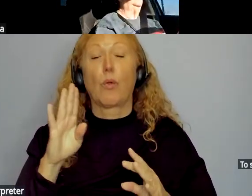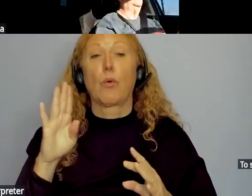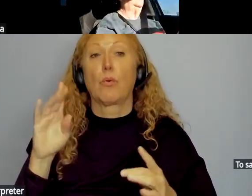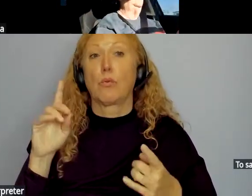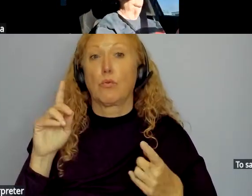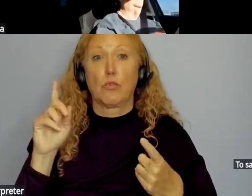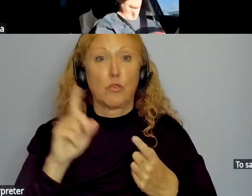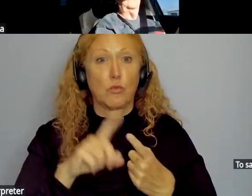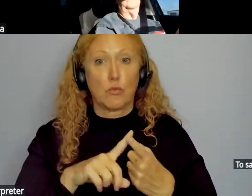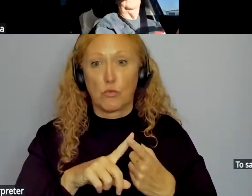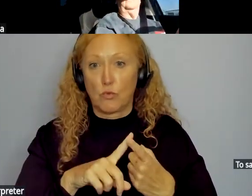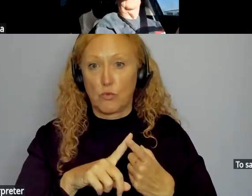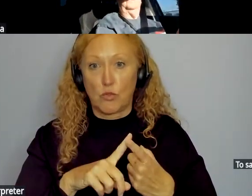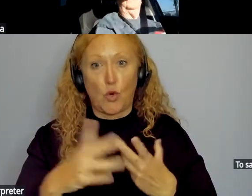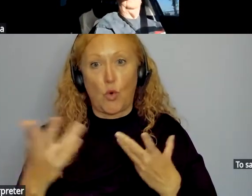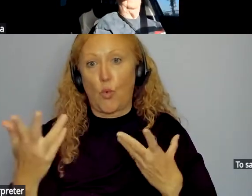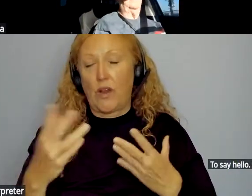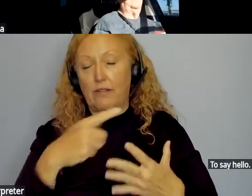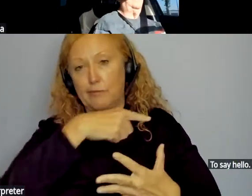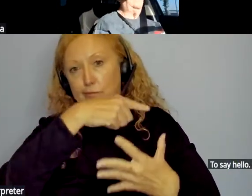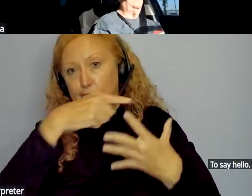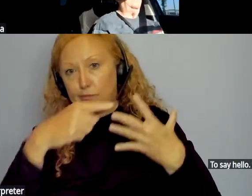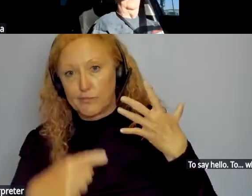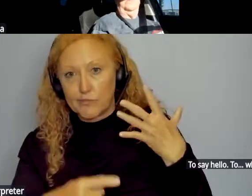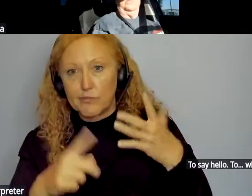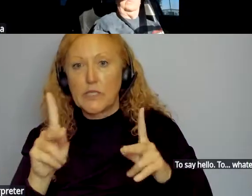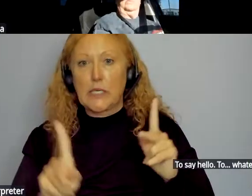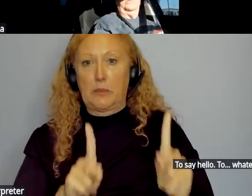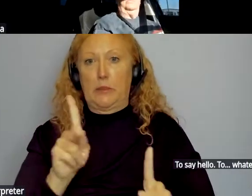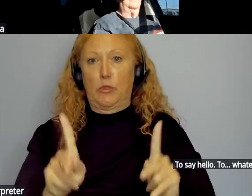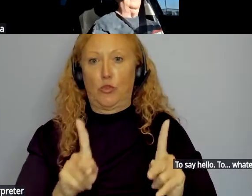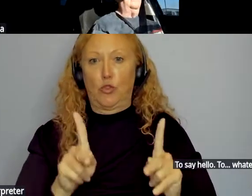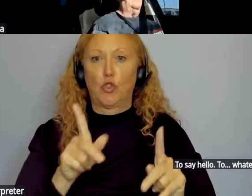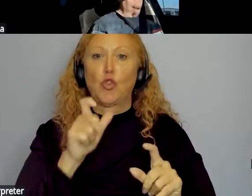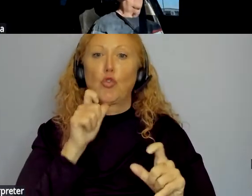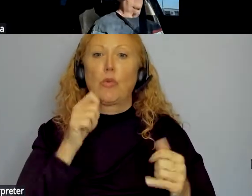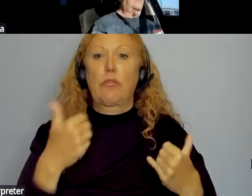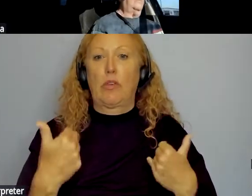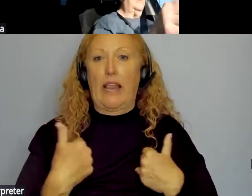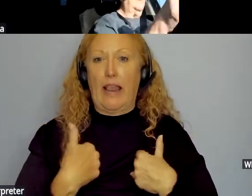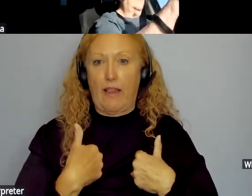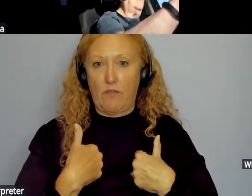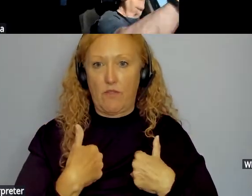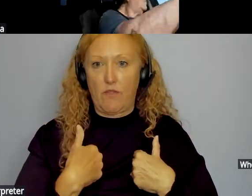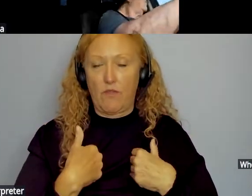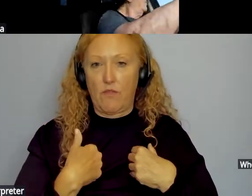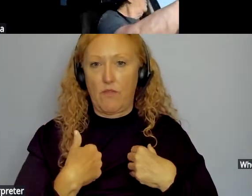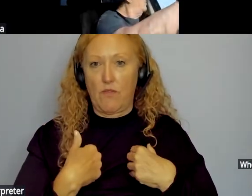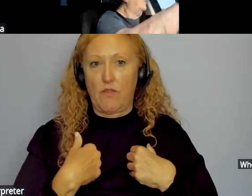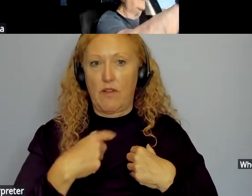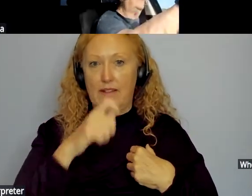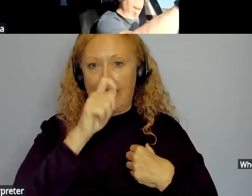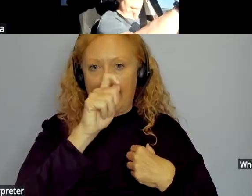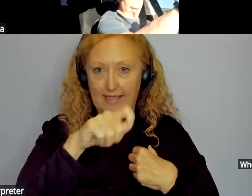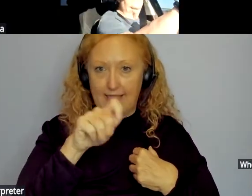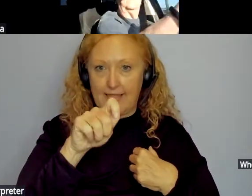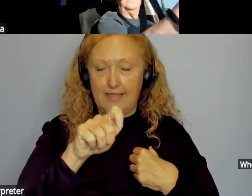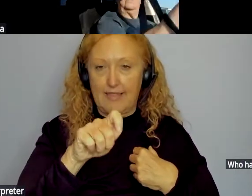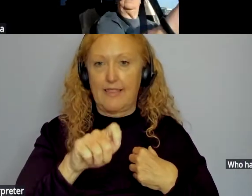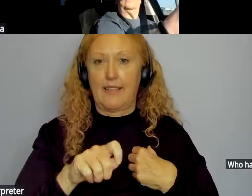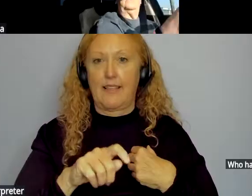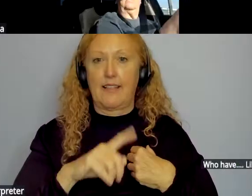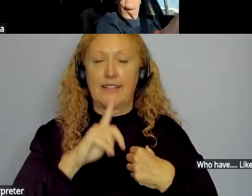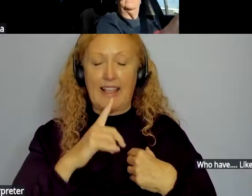to whatever the number is of people who have liked a post that I put